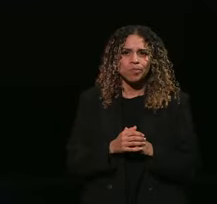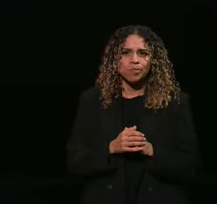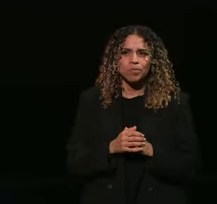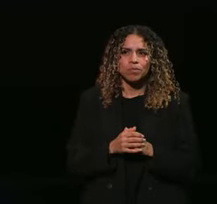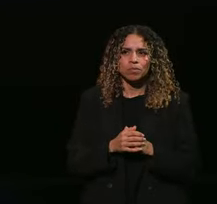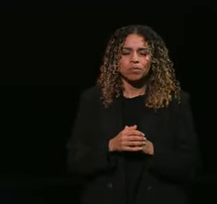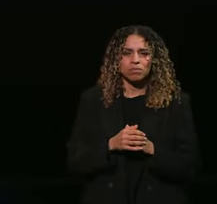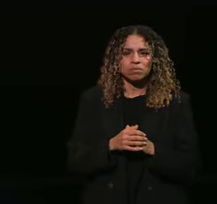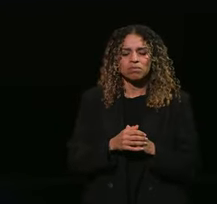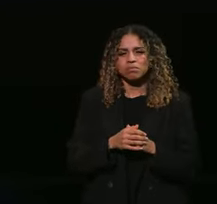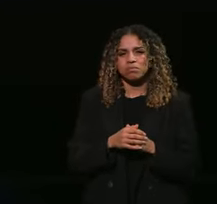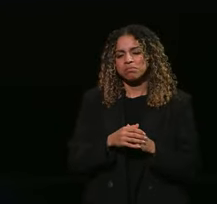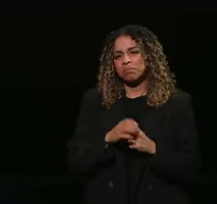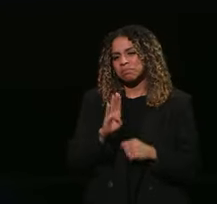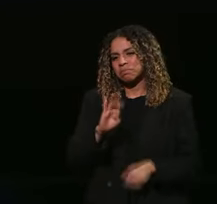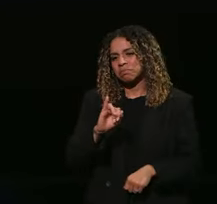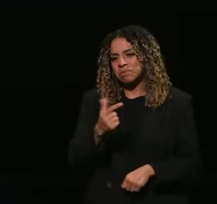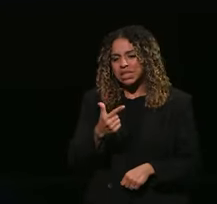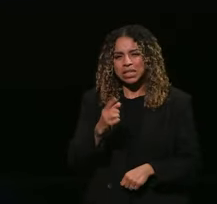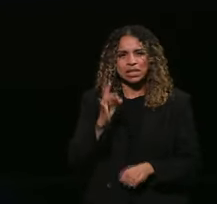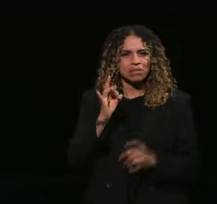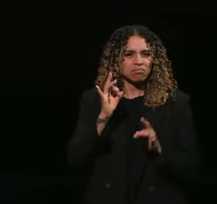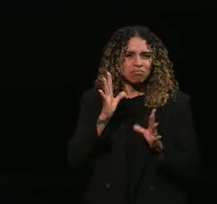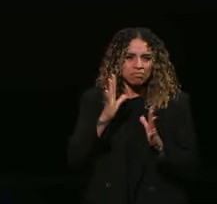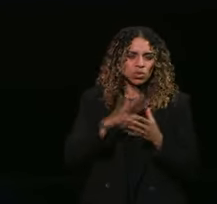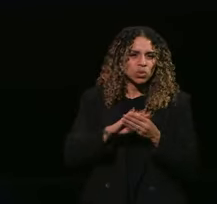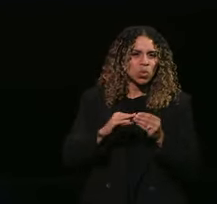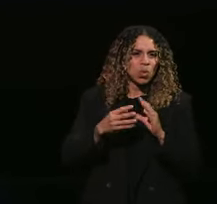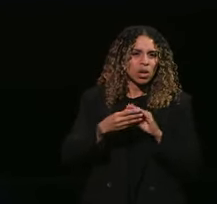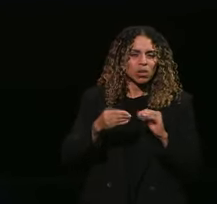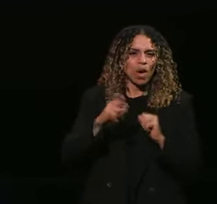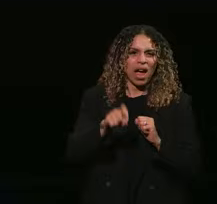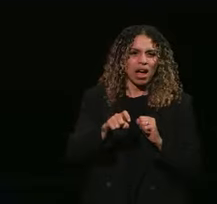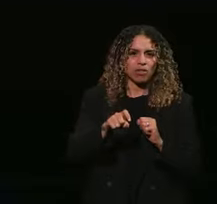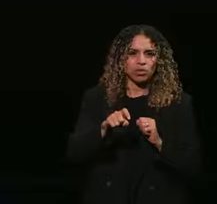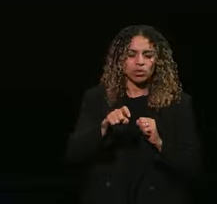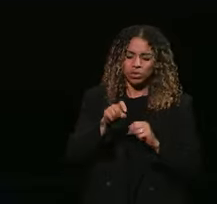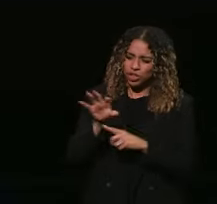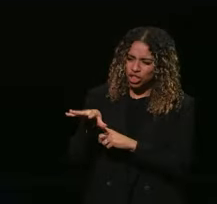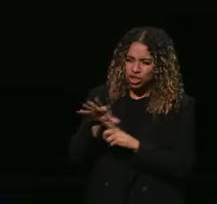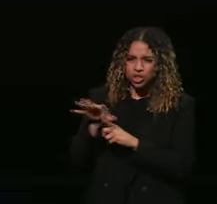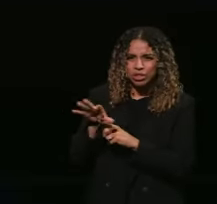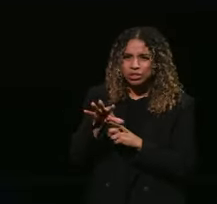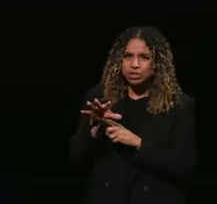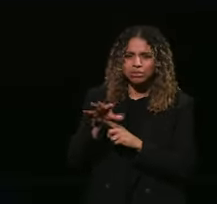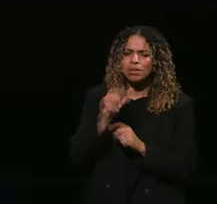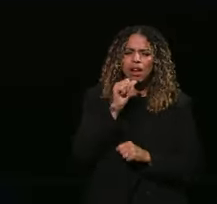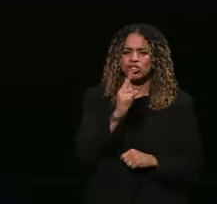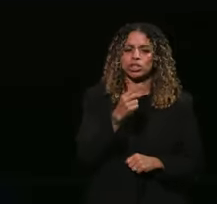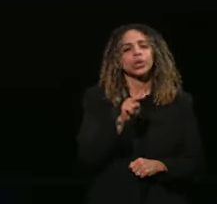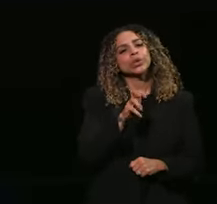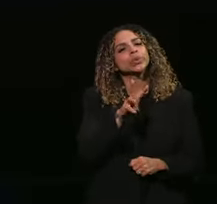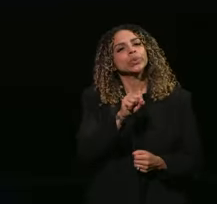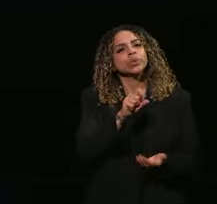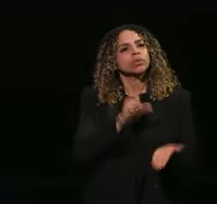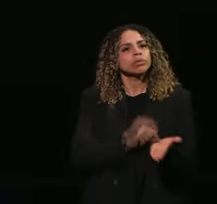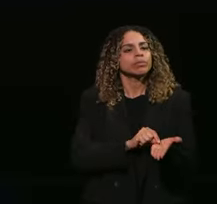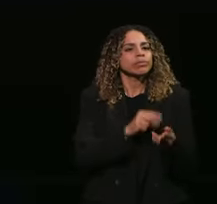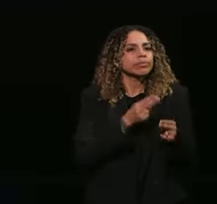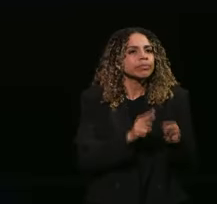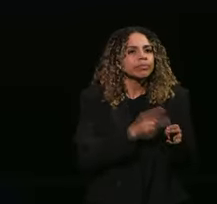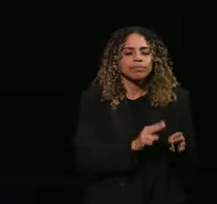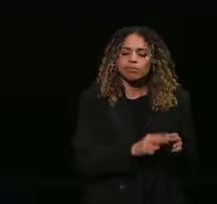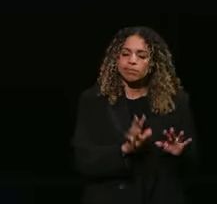big story that it has to be told in a different way rather than the news. So you can actually see how, you know, through the course of the